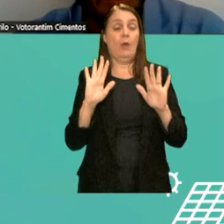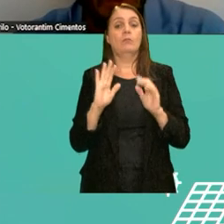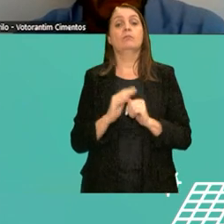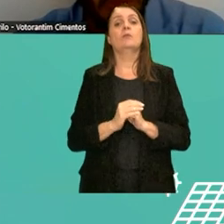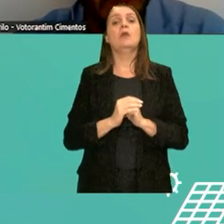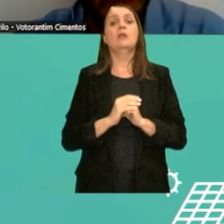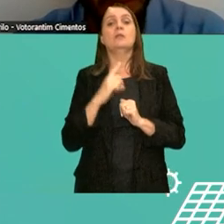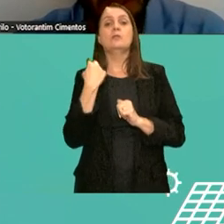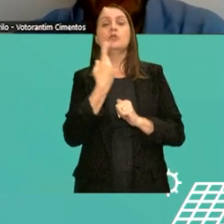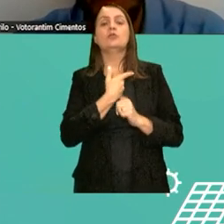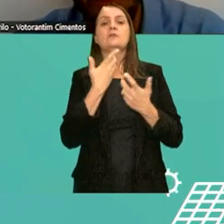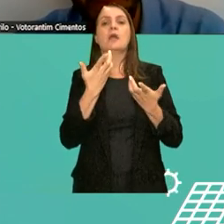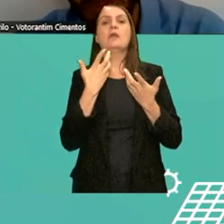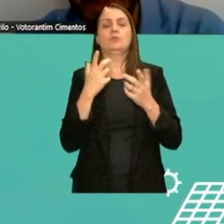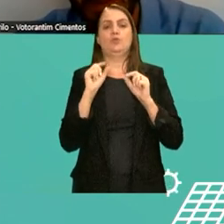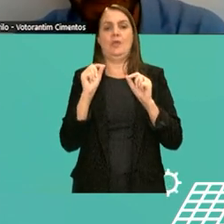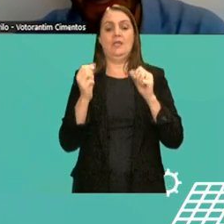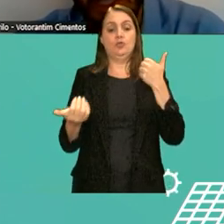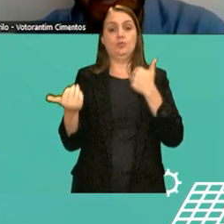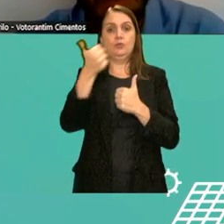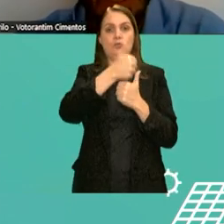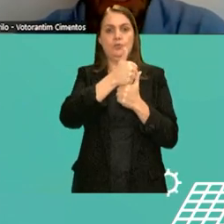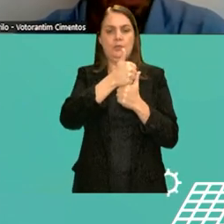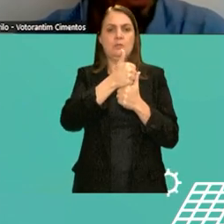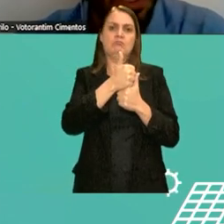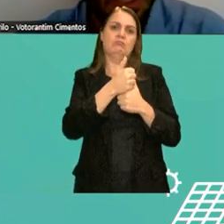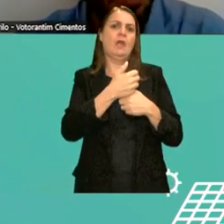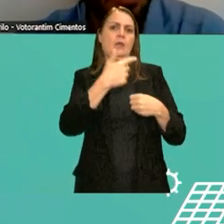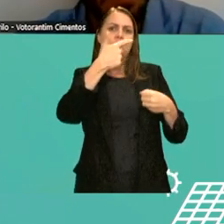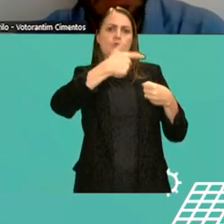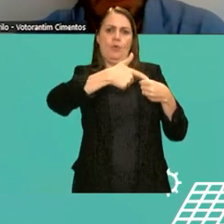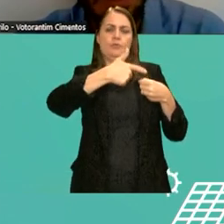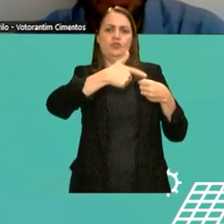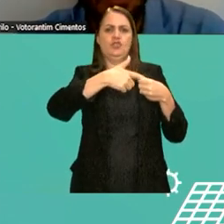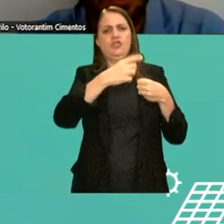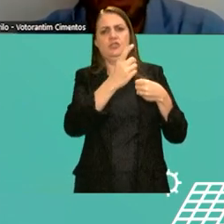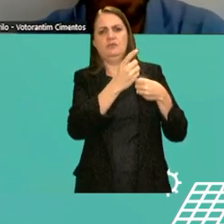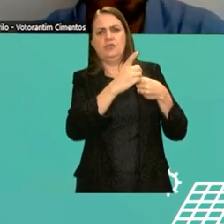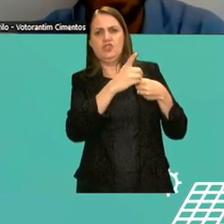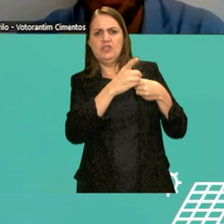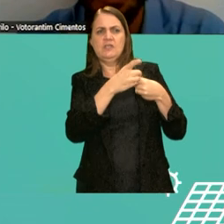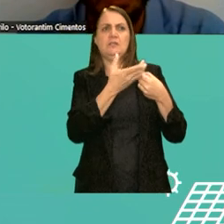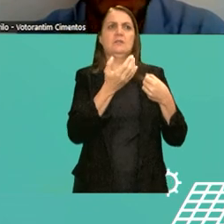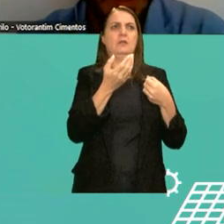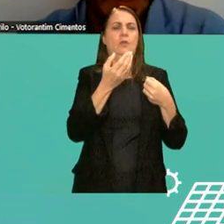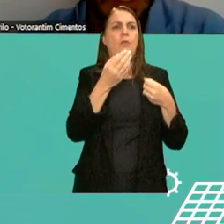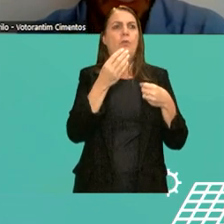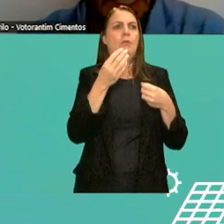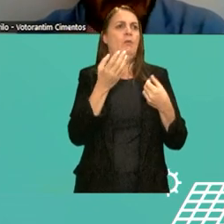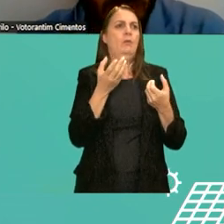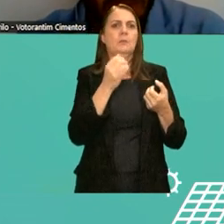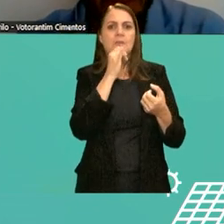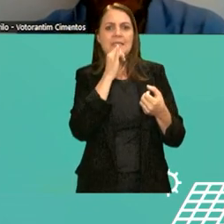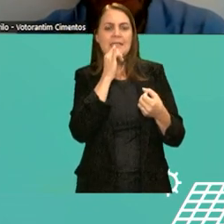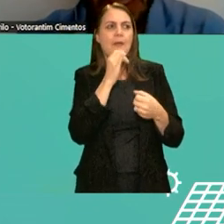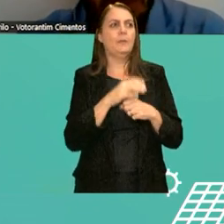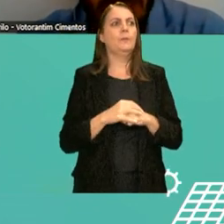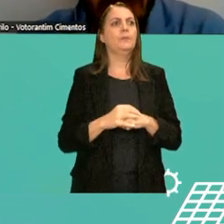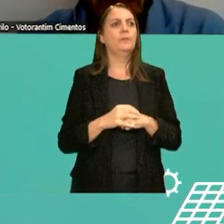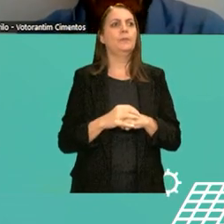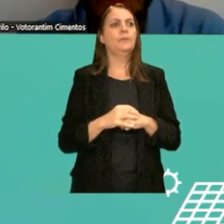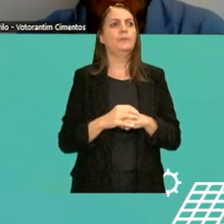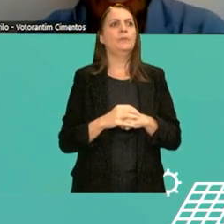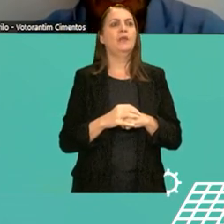are the replacement of fossil fuels for alternative fuels. We use a series of fuels,